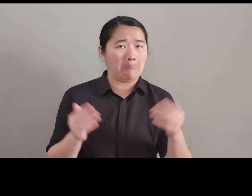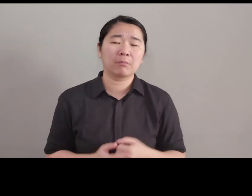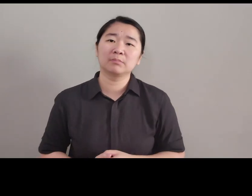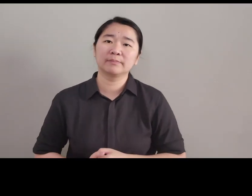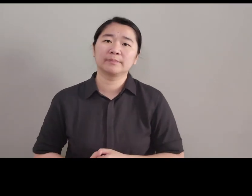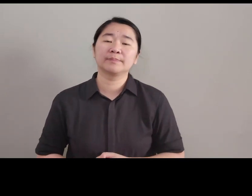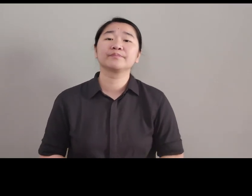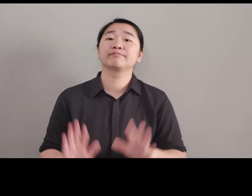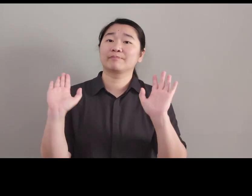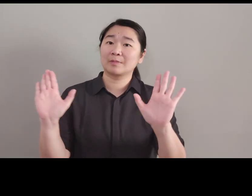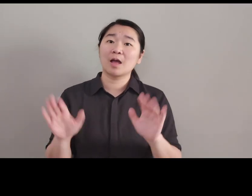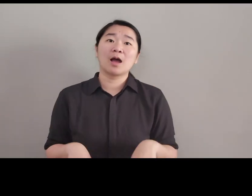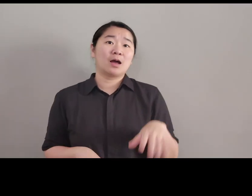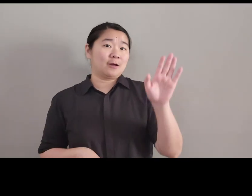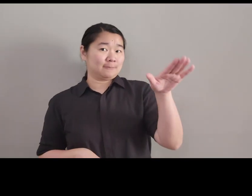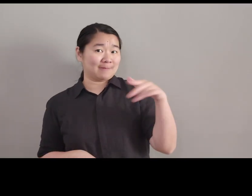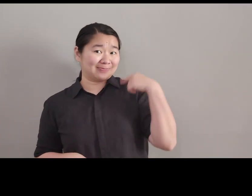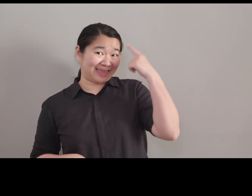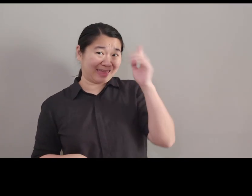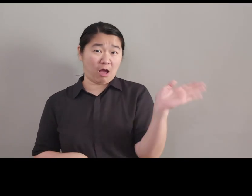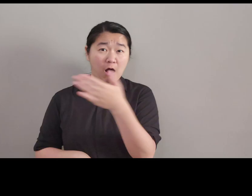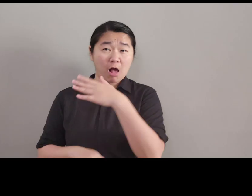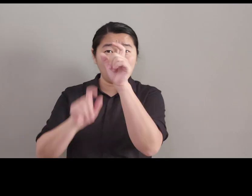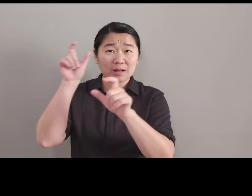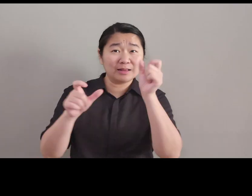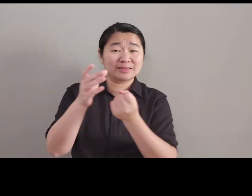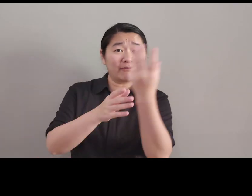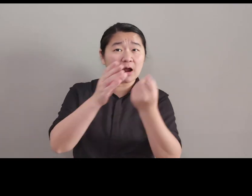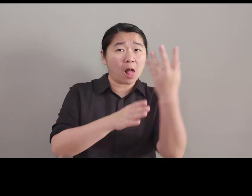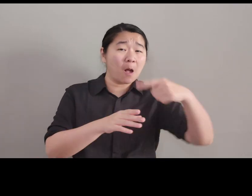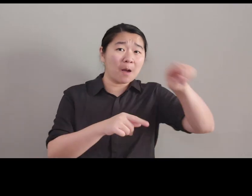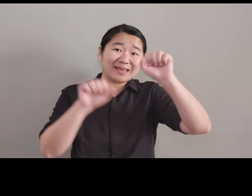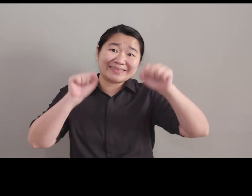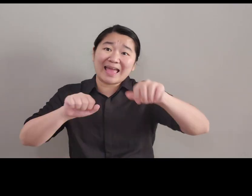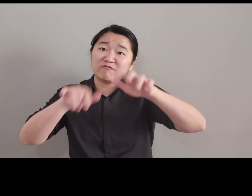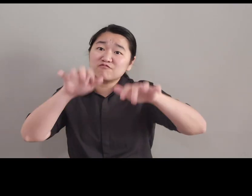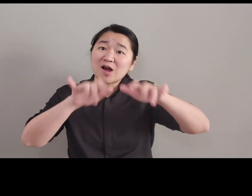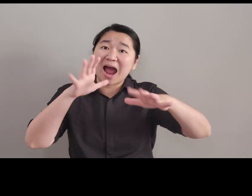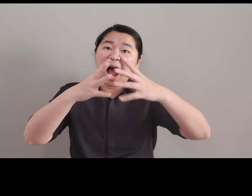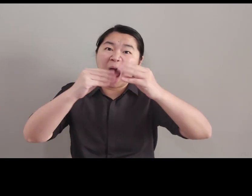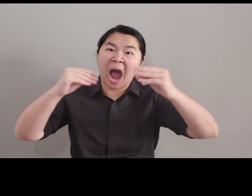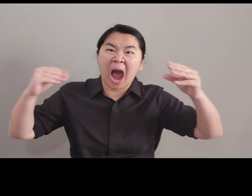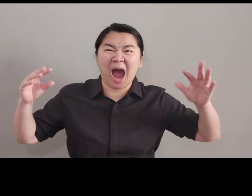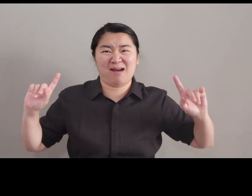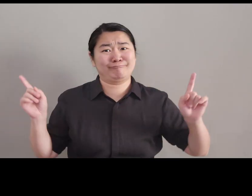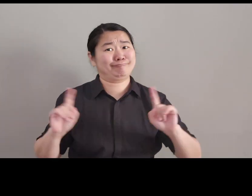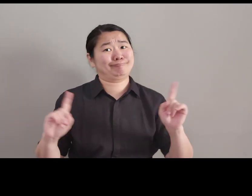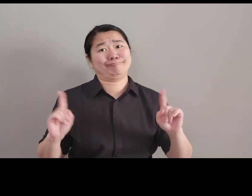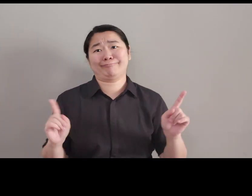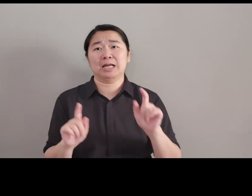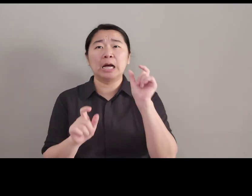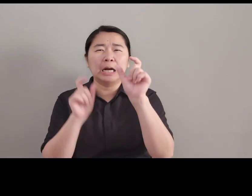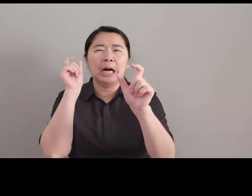at all for a lot of things. So I think that's the